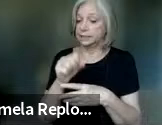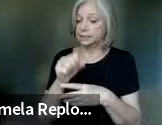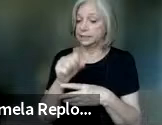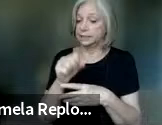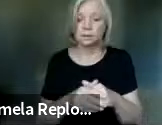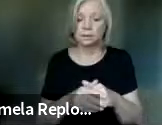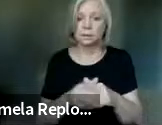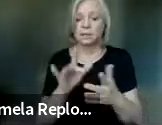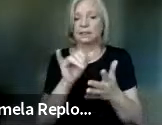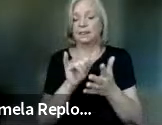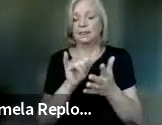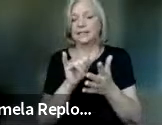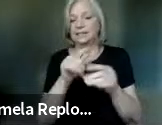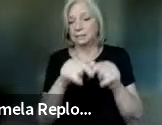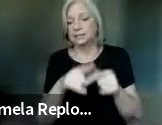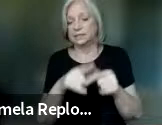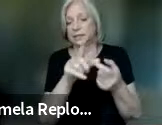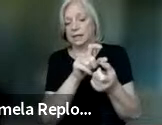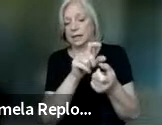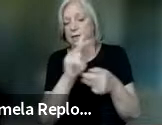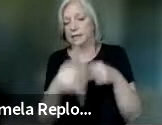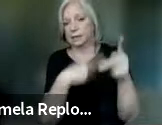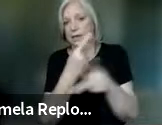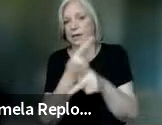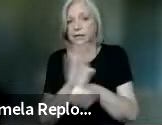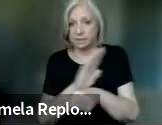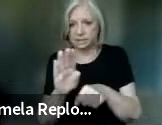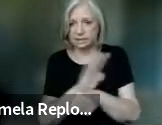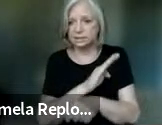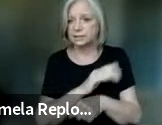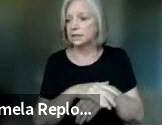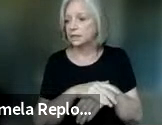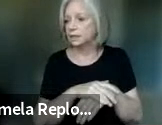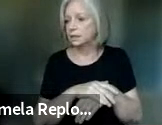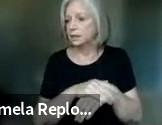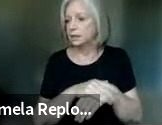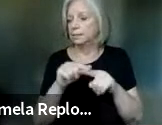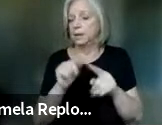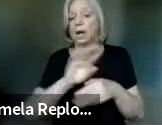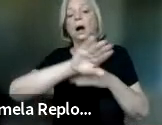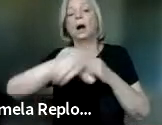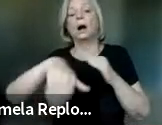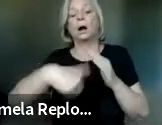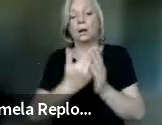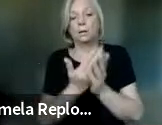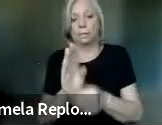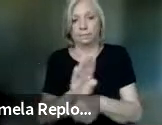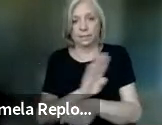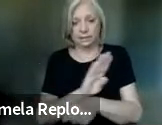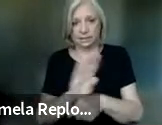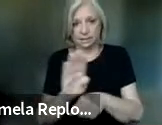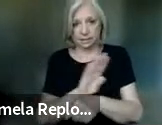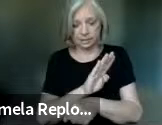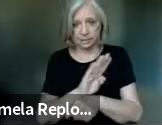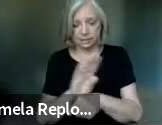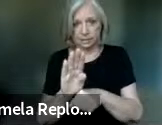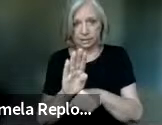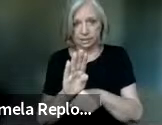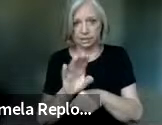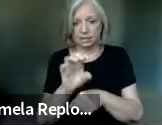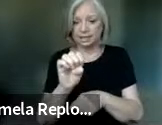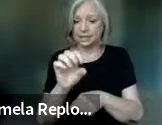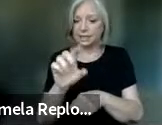of business. And in both standards, whether it's for all businesses, which is the